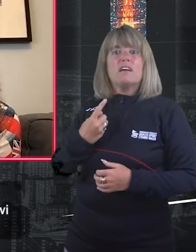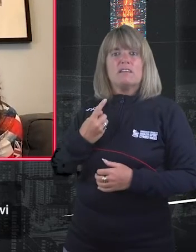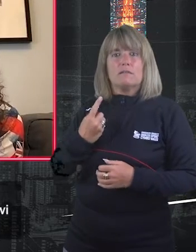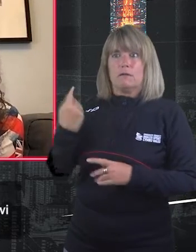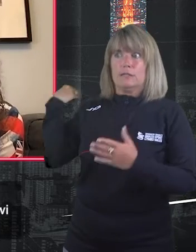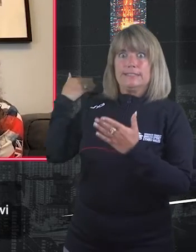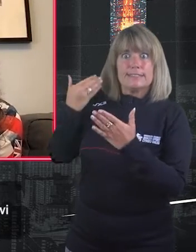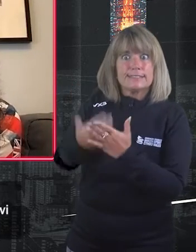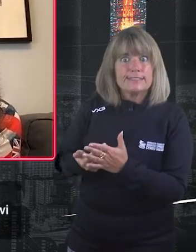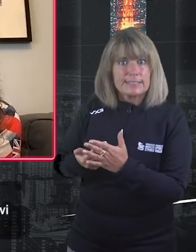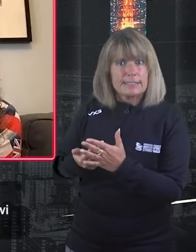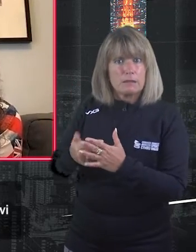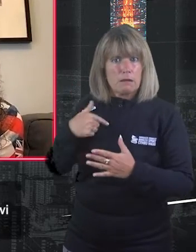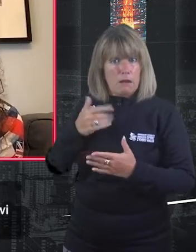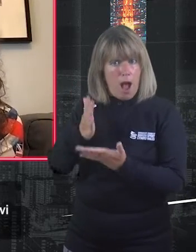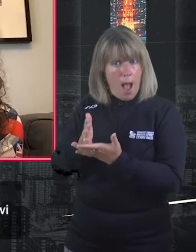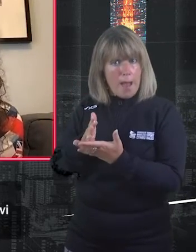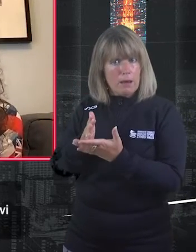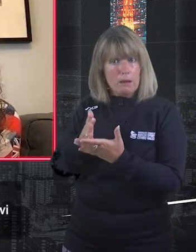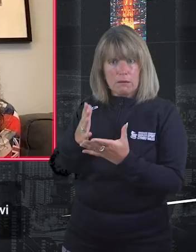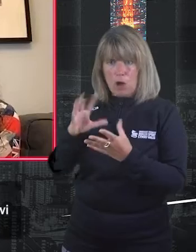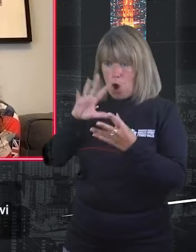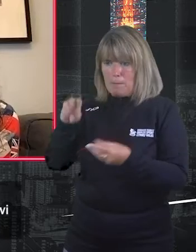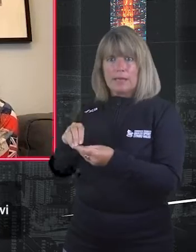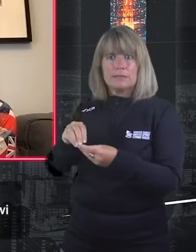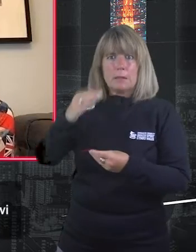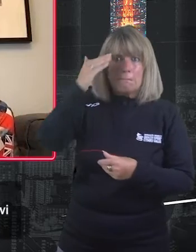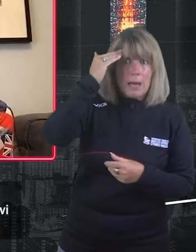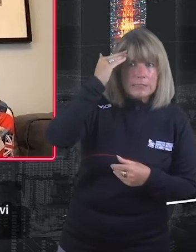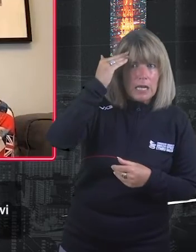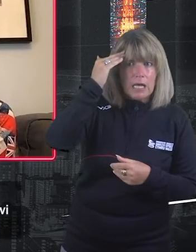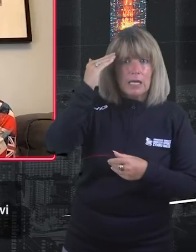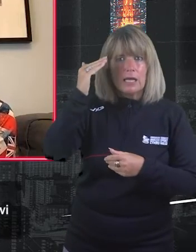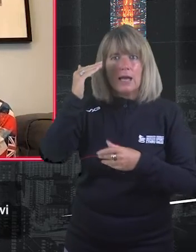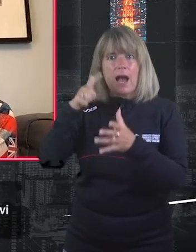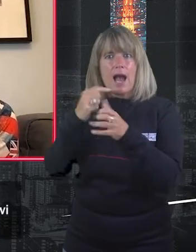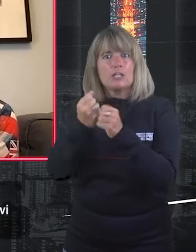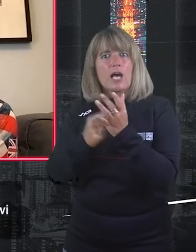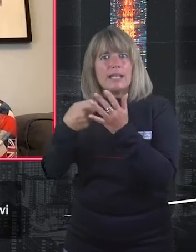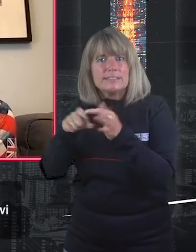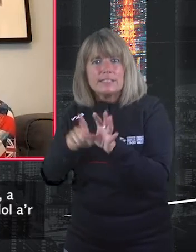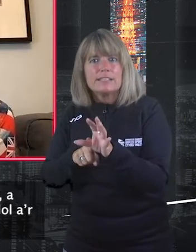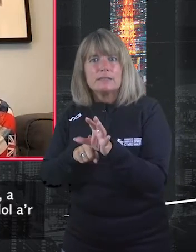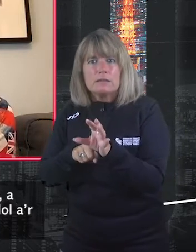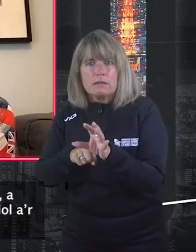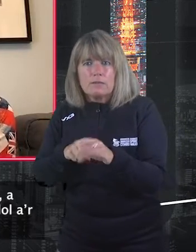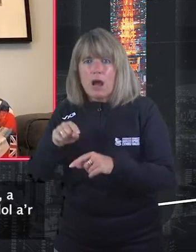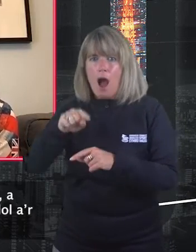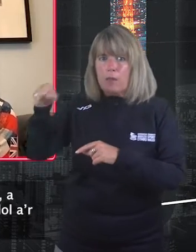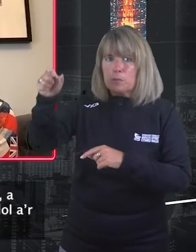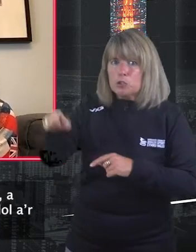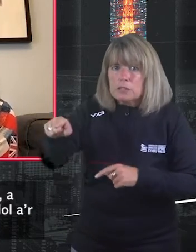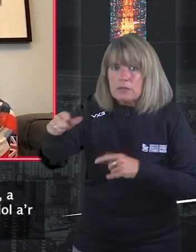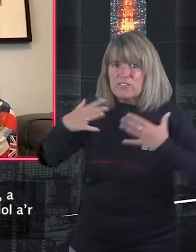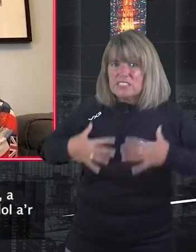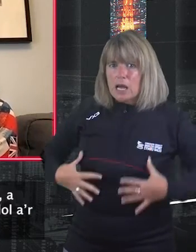you know, having had to qualify individually. And then obviously since then, it's just been up from there. And, you know, I absolutely love it. I love